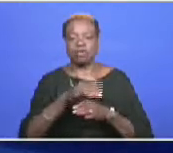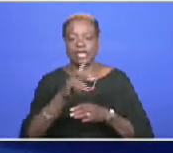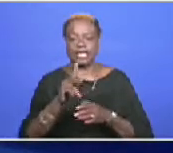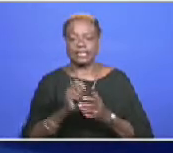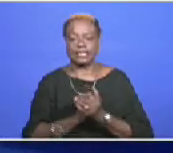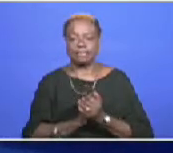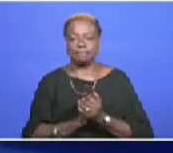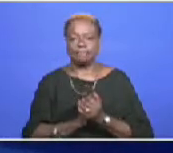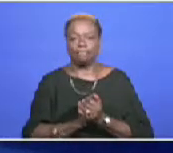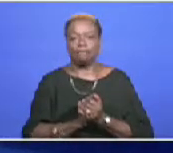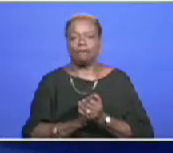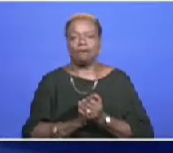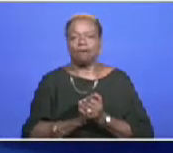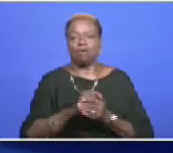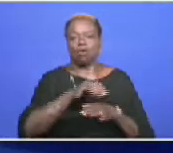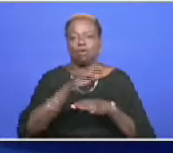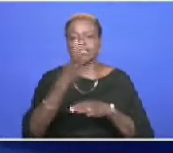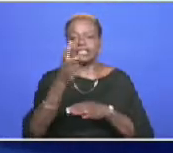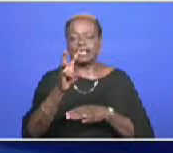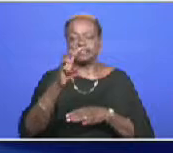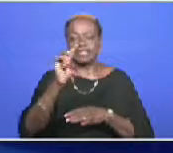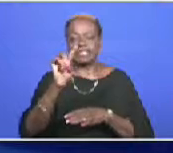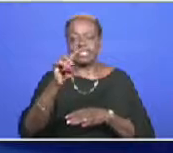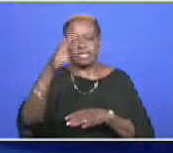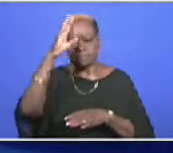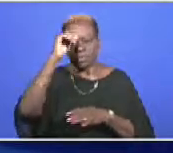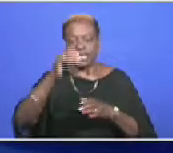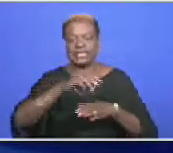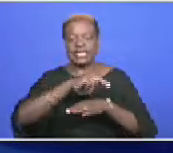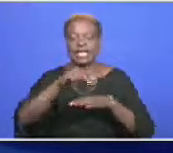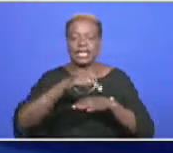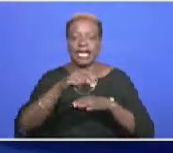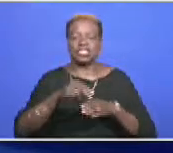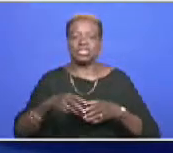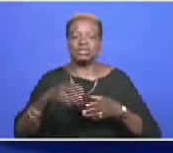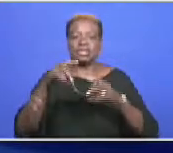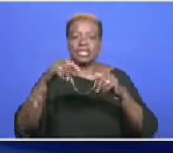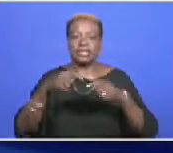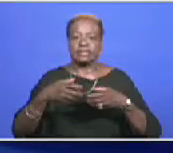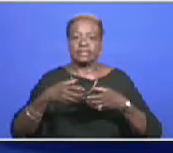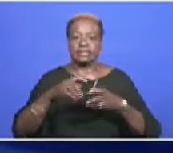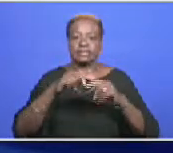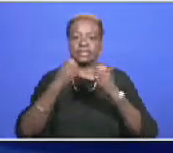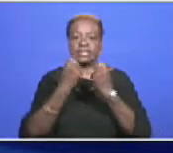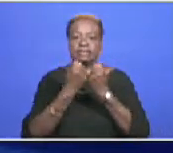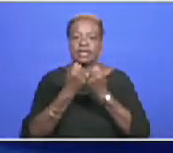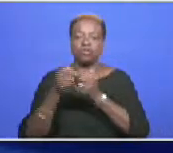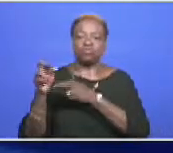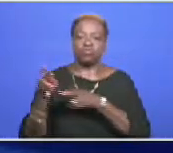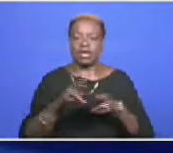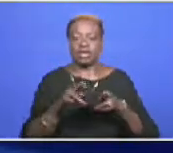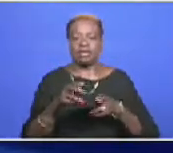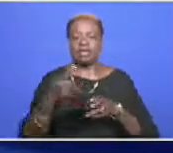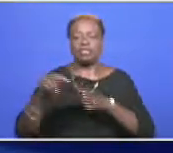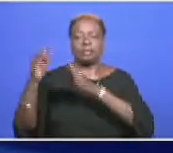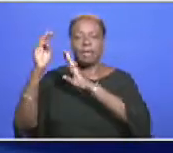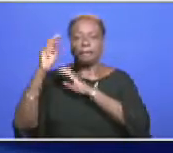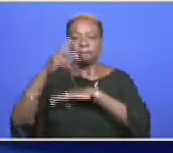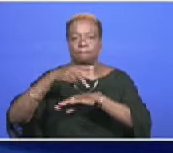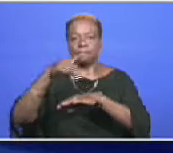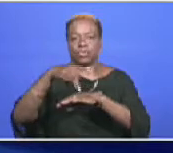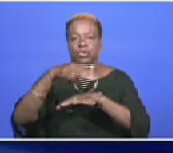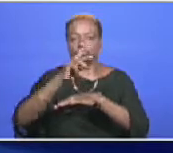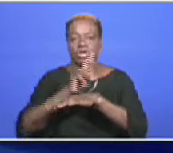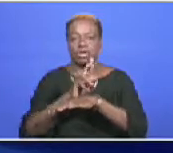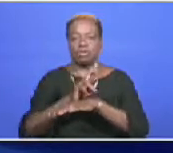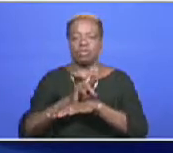Our under-17 boys national team getting ready for the Central Basket Tournament later this month in Puerto Rico. The Bahamas playing out of Pool A with the